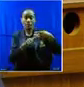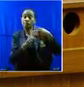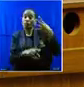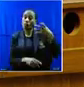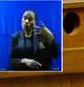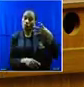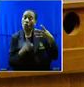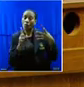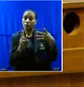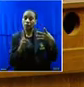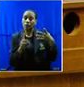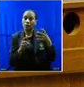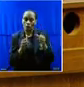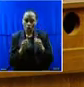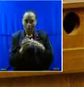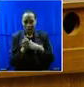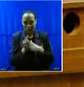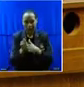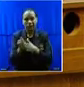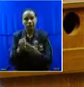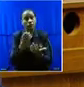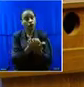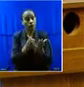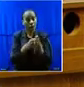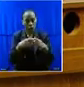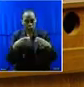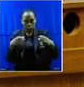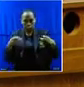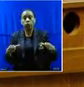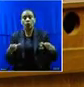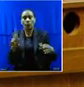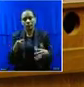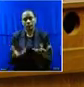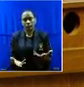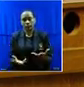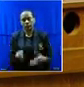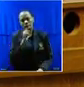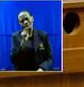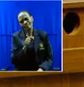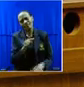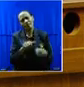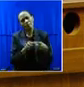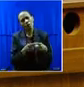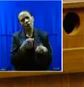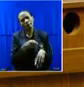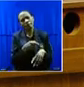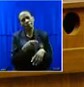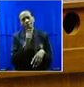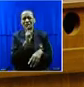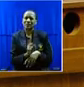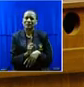for industrial growth. This is the context of a steady